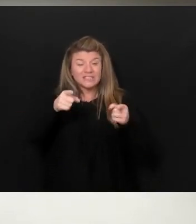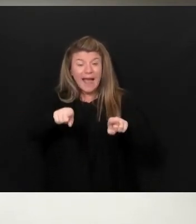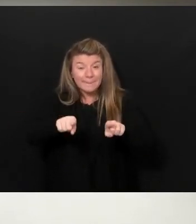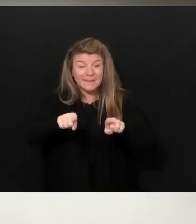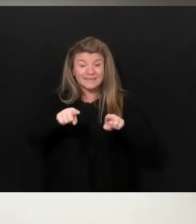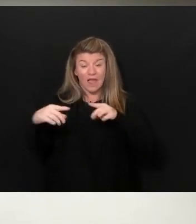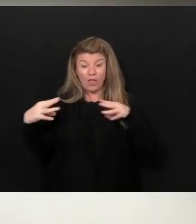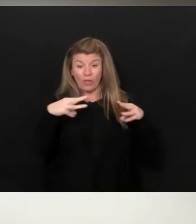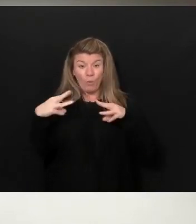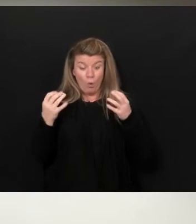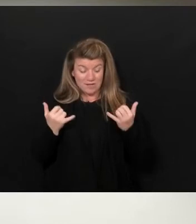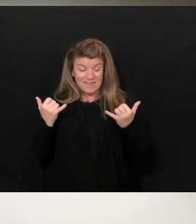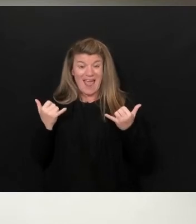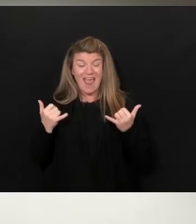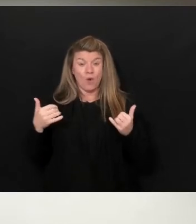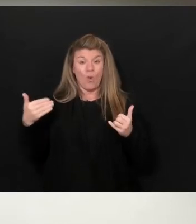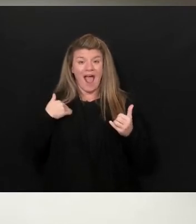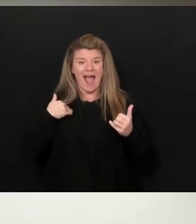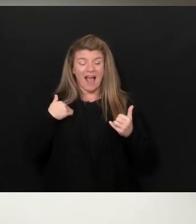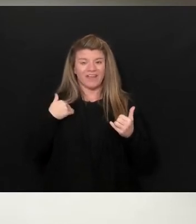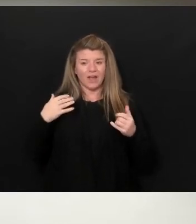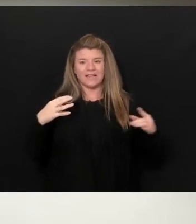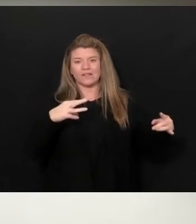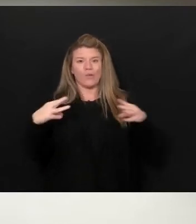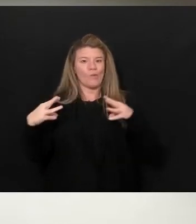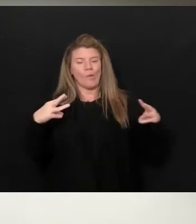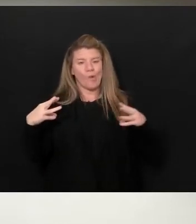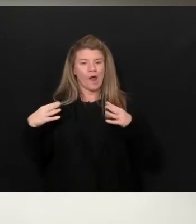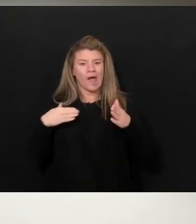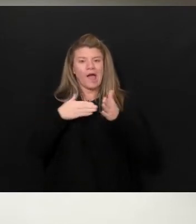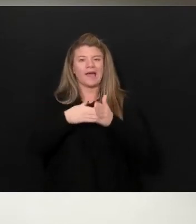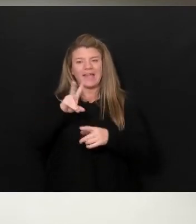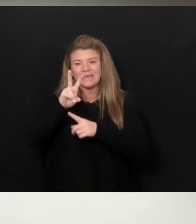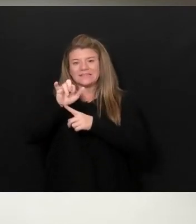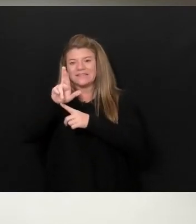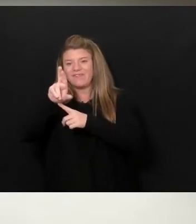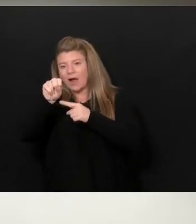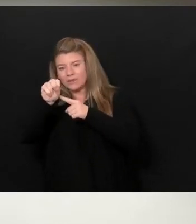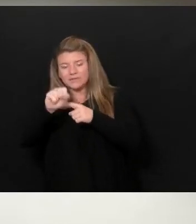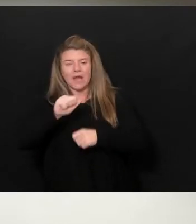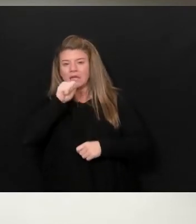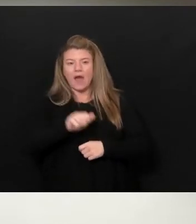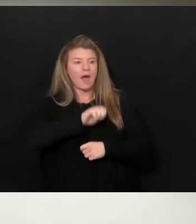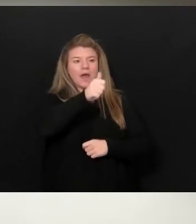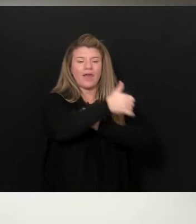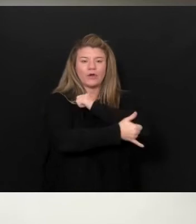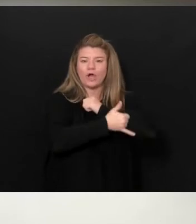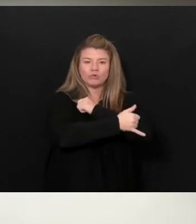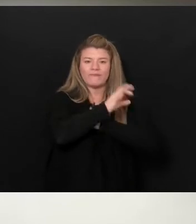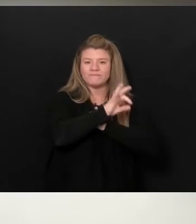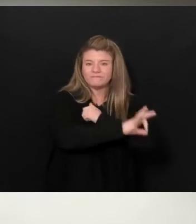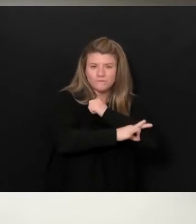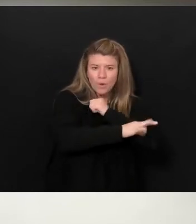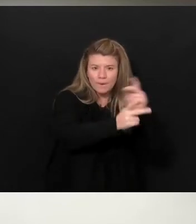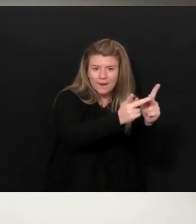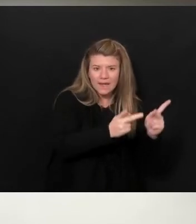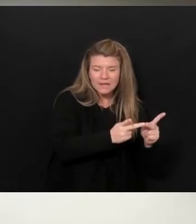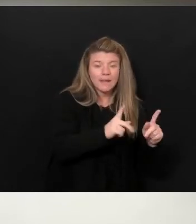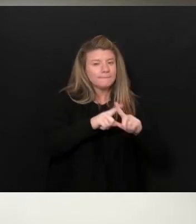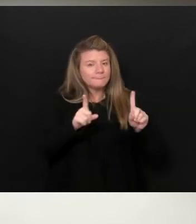war we're up against today is a virus and not a foreign enemy. But I ask us all to continue to press